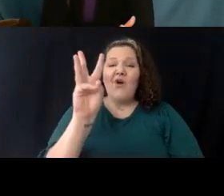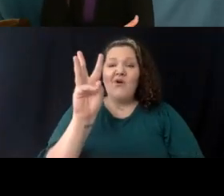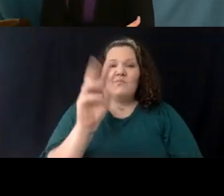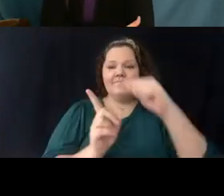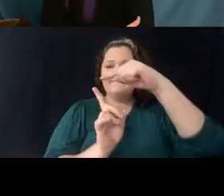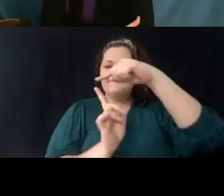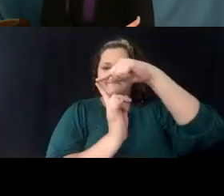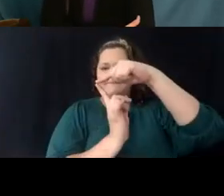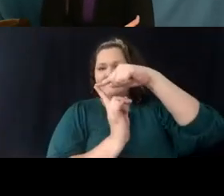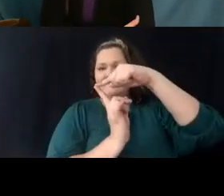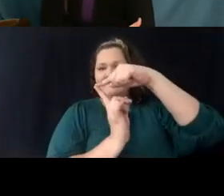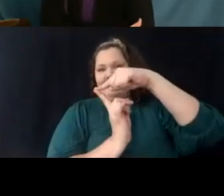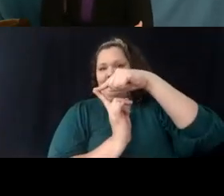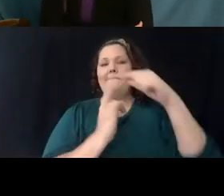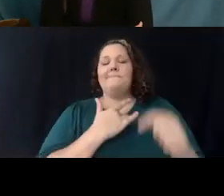email.